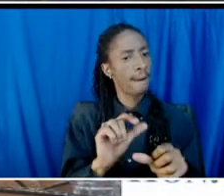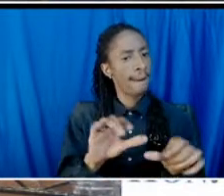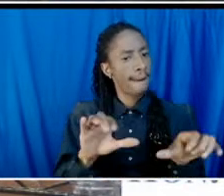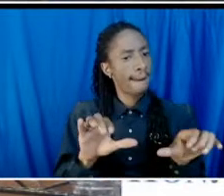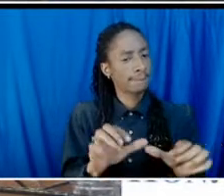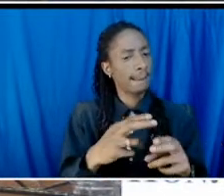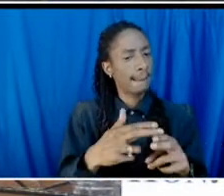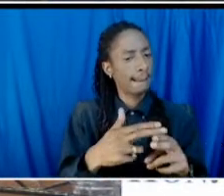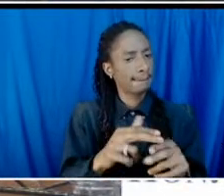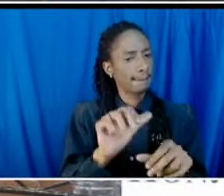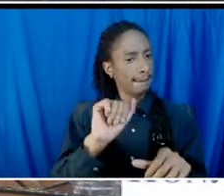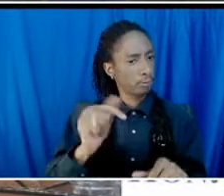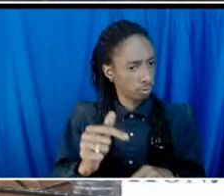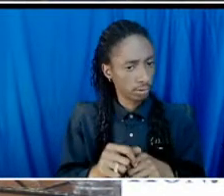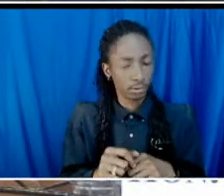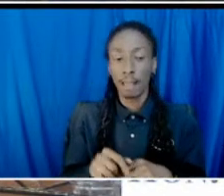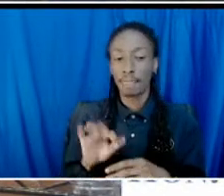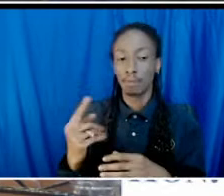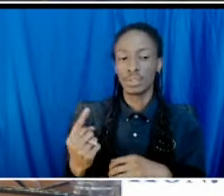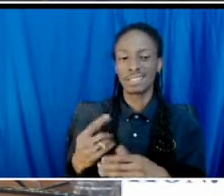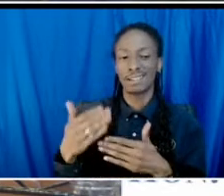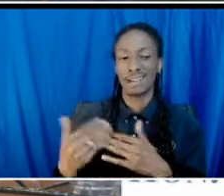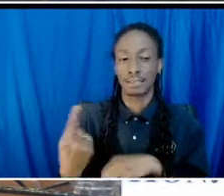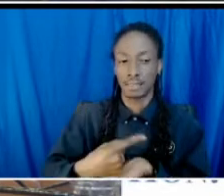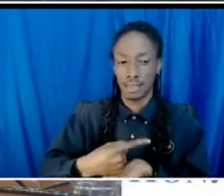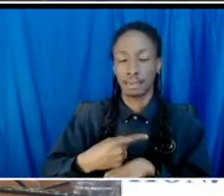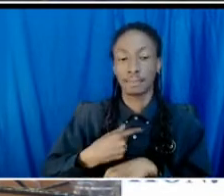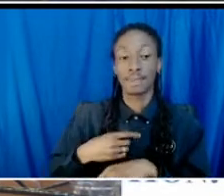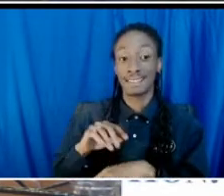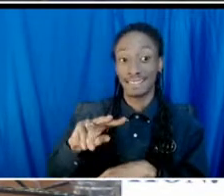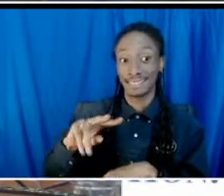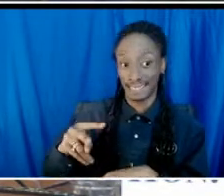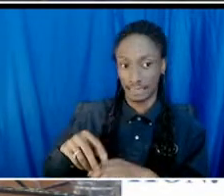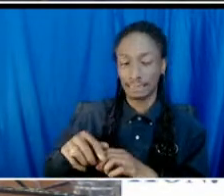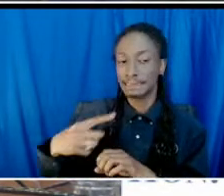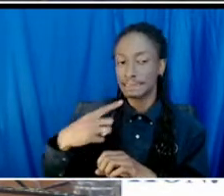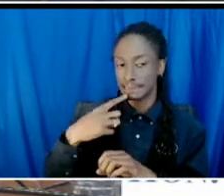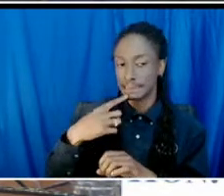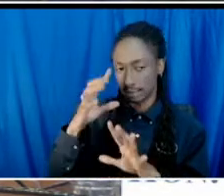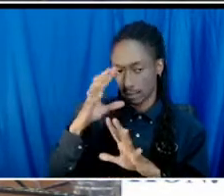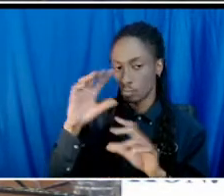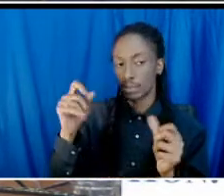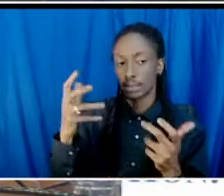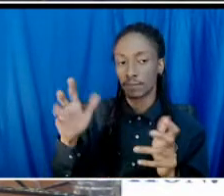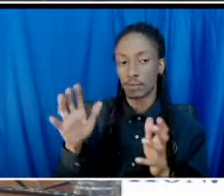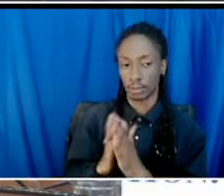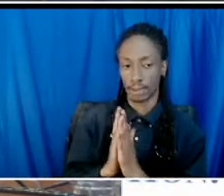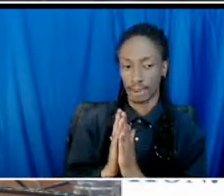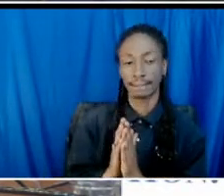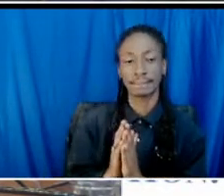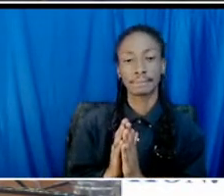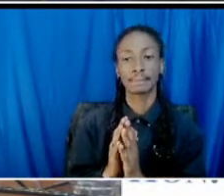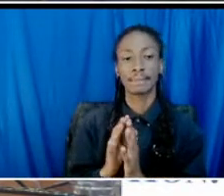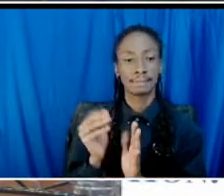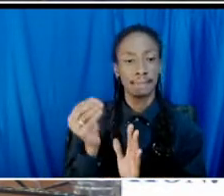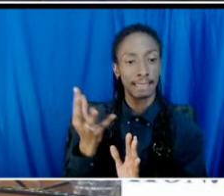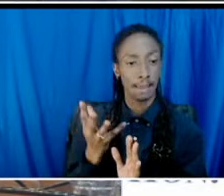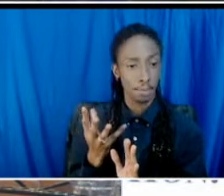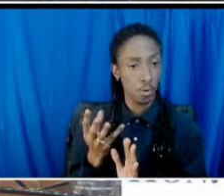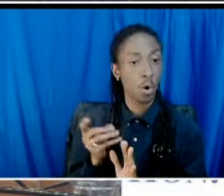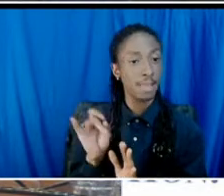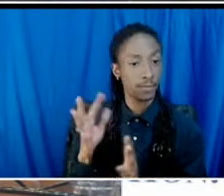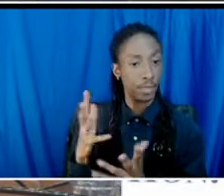That was a day later. On the 2nd, he said that the president had asked him to let him know if he'd be willing to take